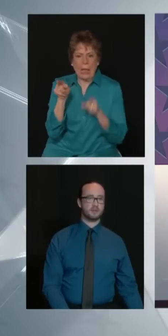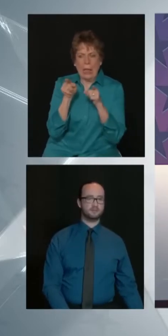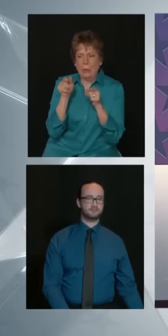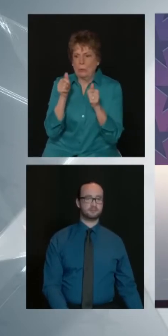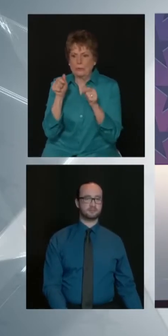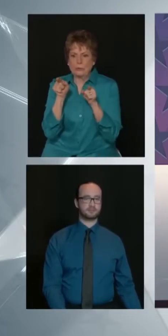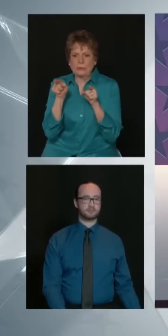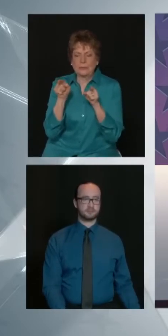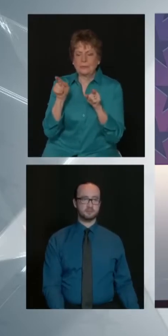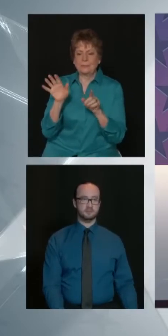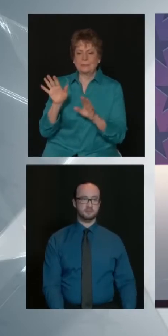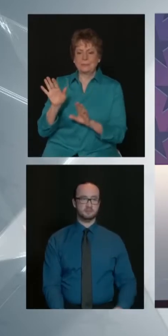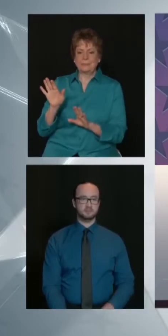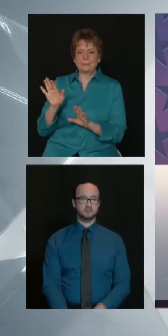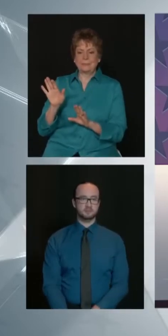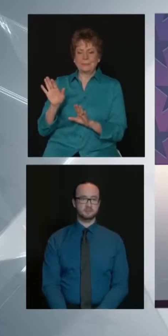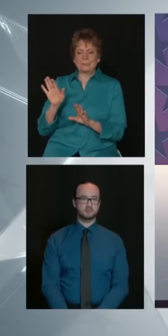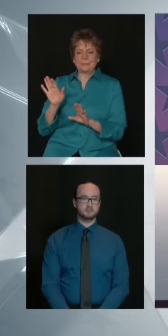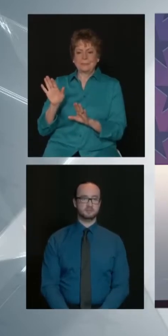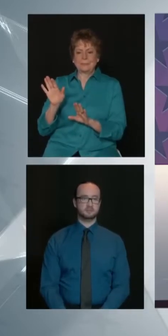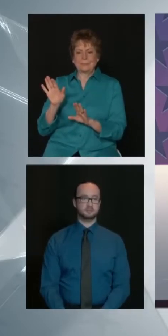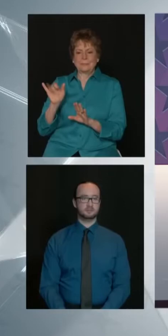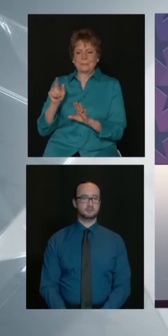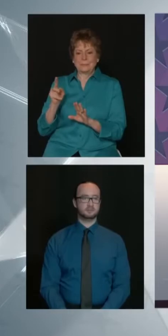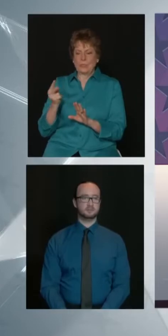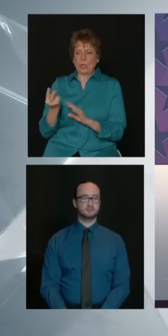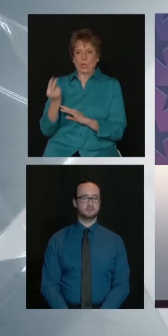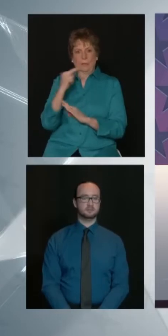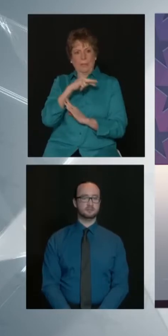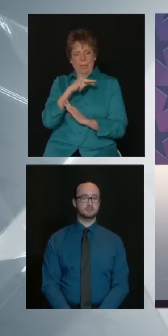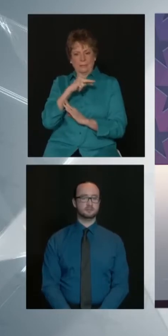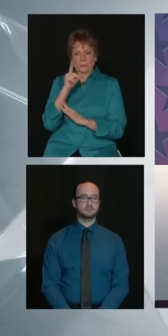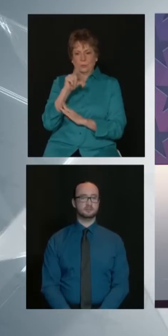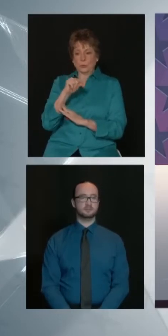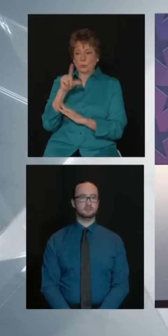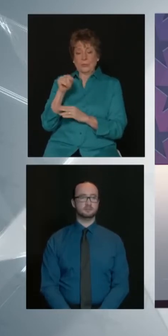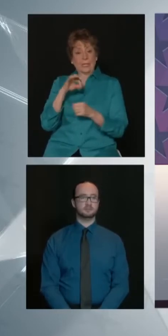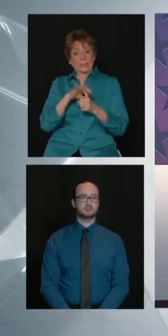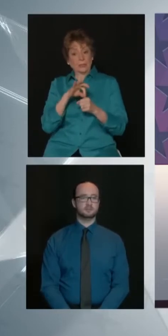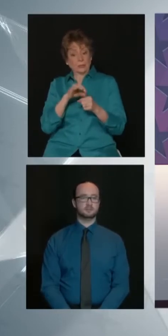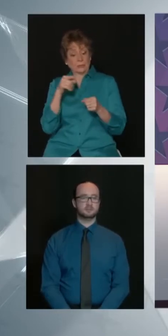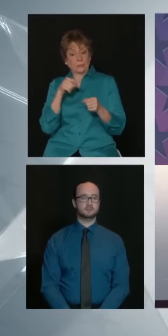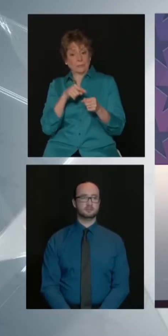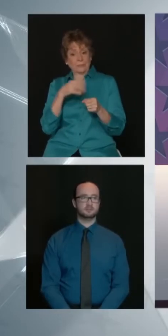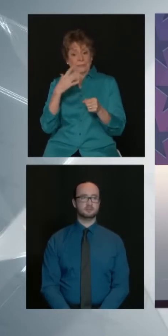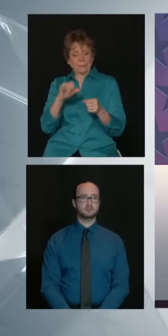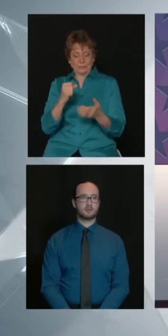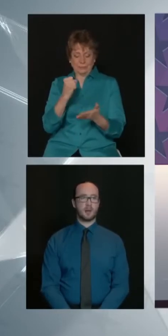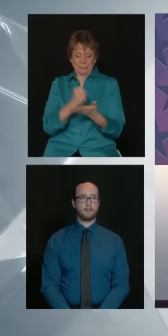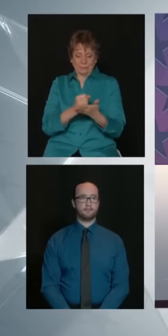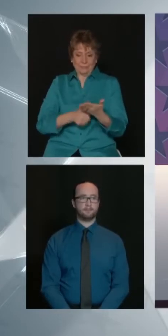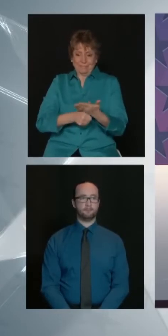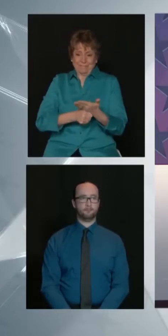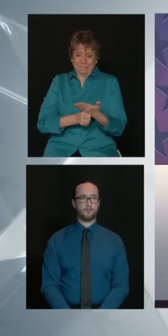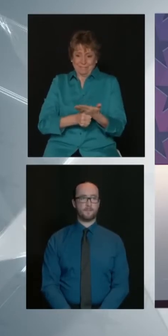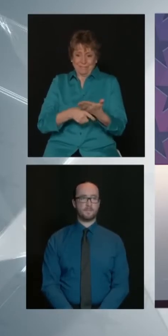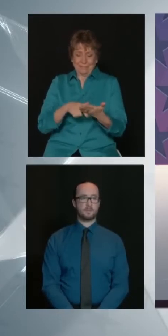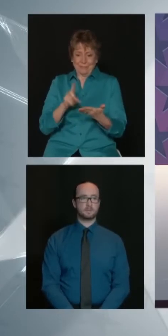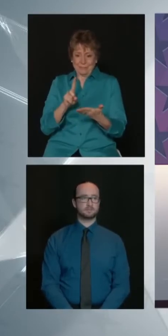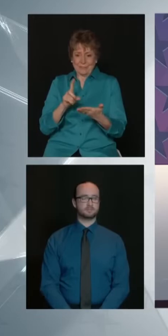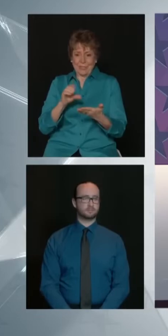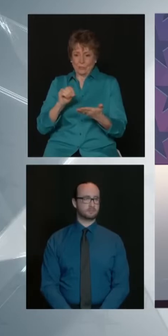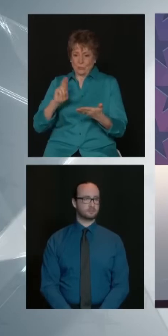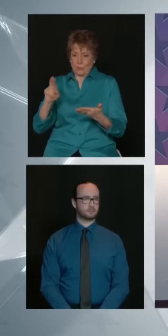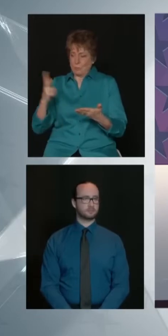election, let's go back to 2020, that was certified by Democrats and Republicans. Now, I'm with